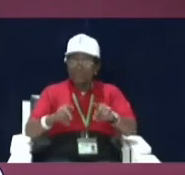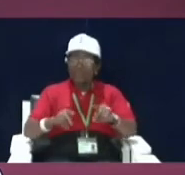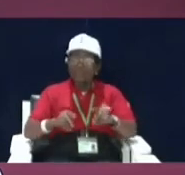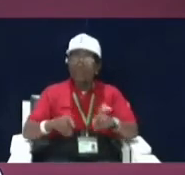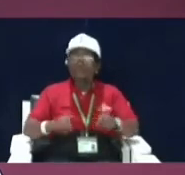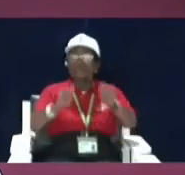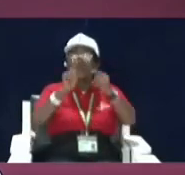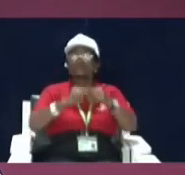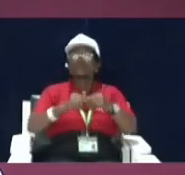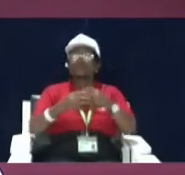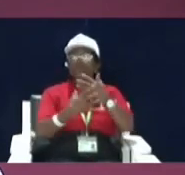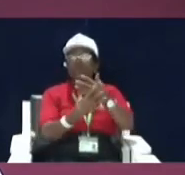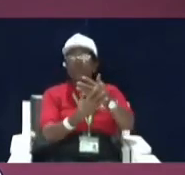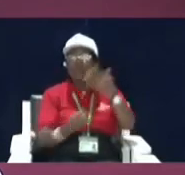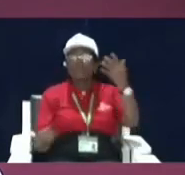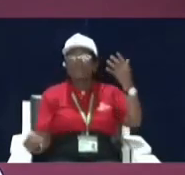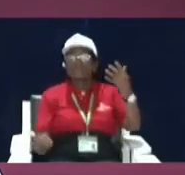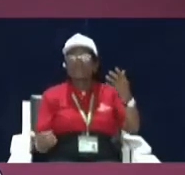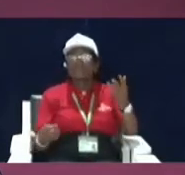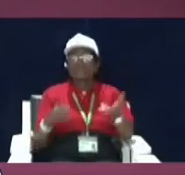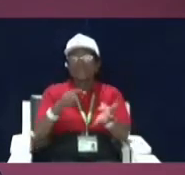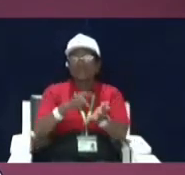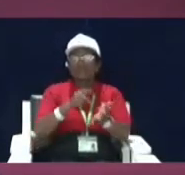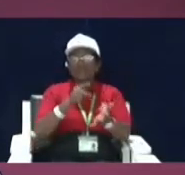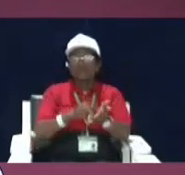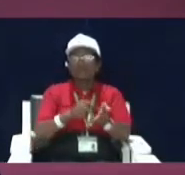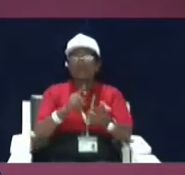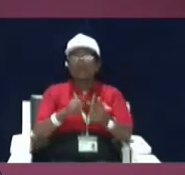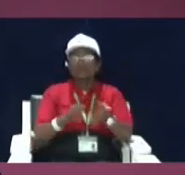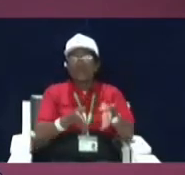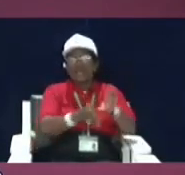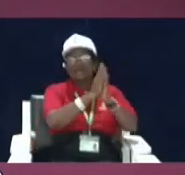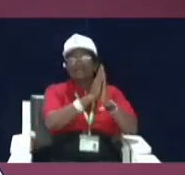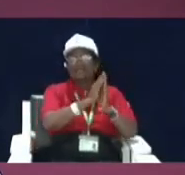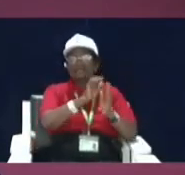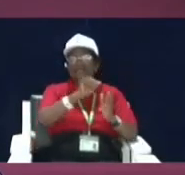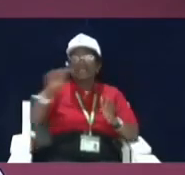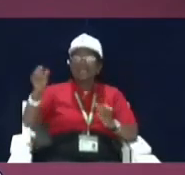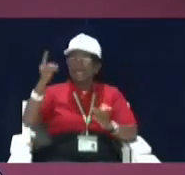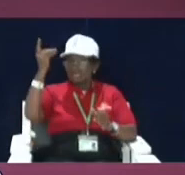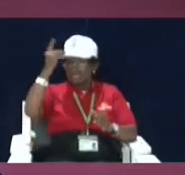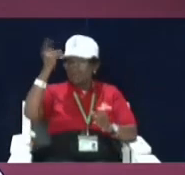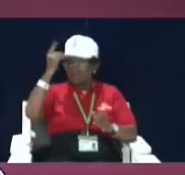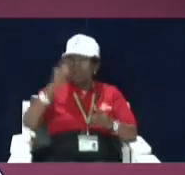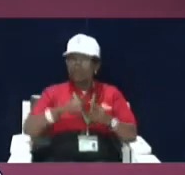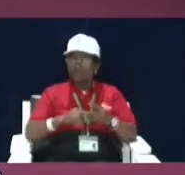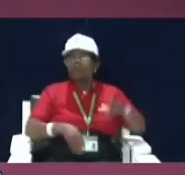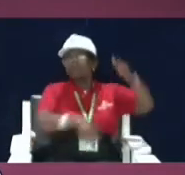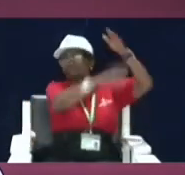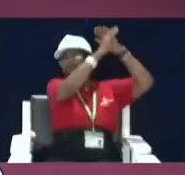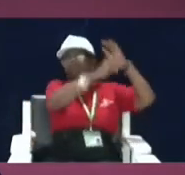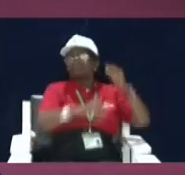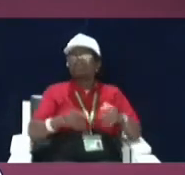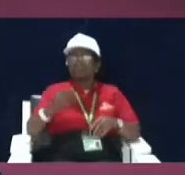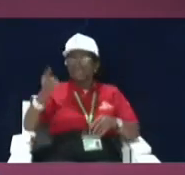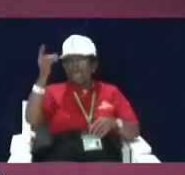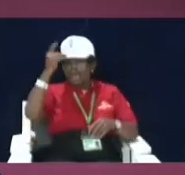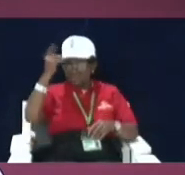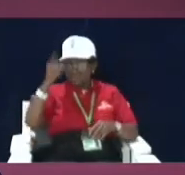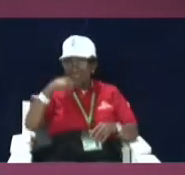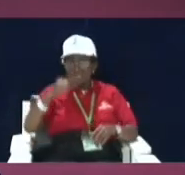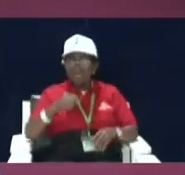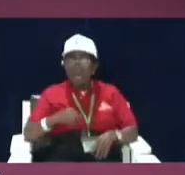Paul to ask a demon to get out, the demon said, I